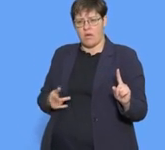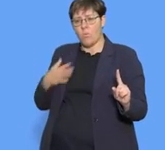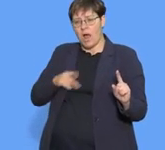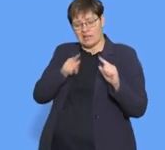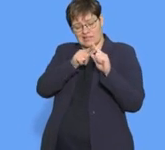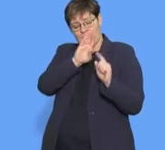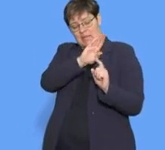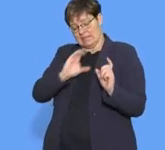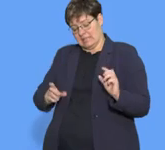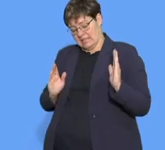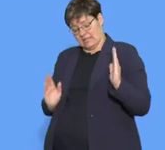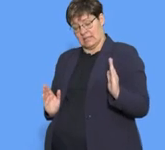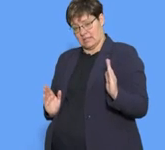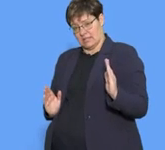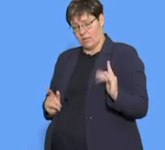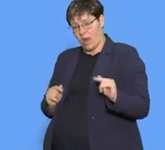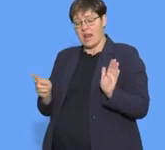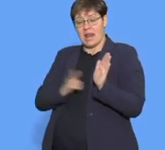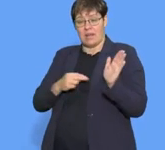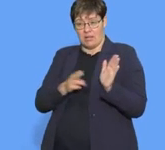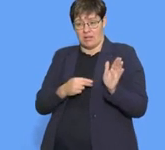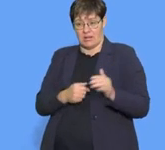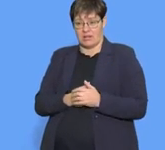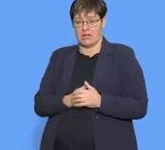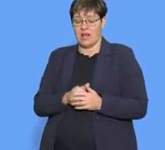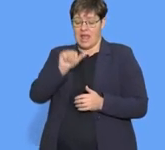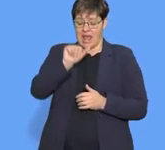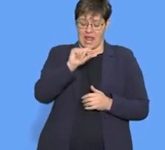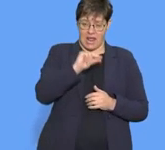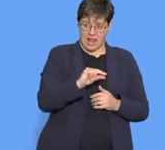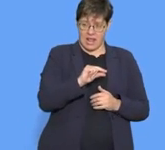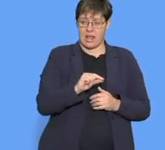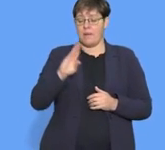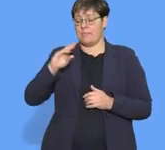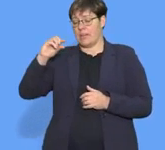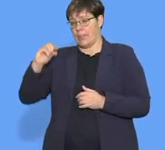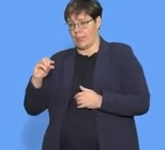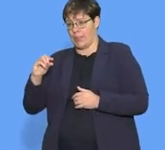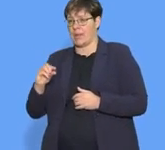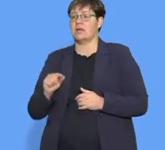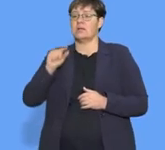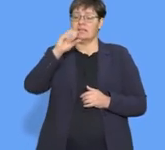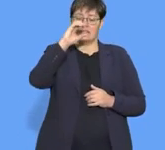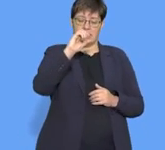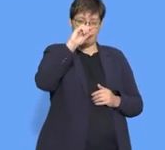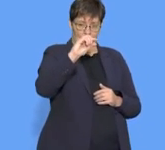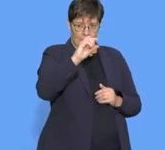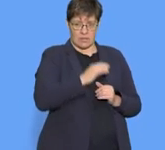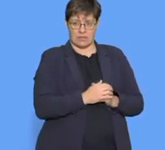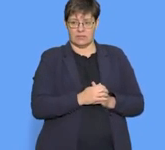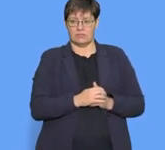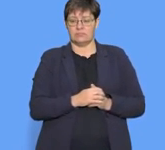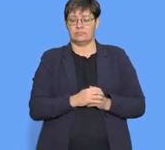distance. So if we want to label this triangle, this is little a, this is little b, and this is little